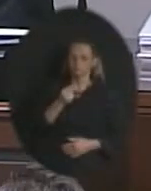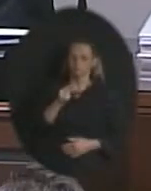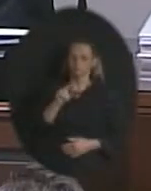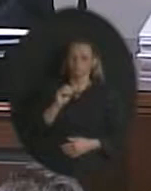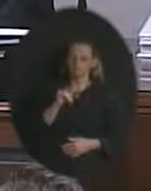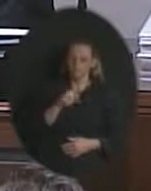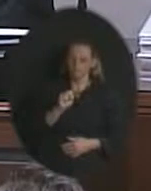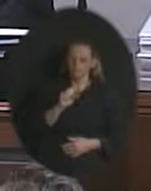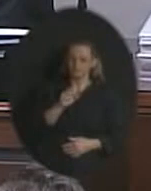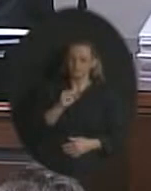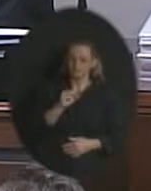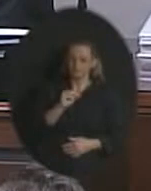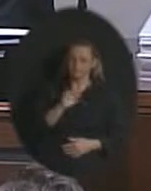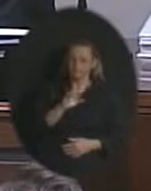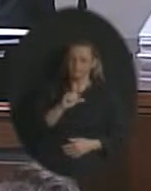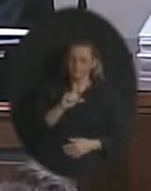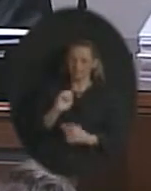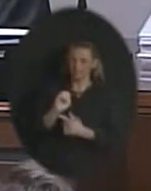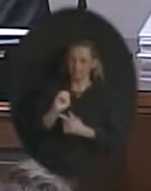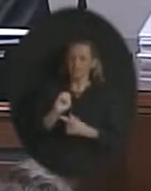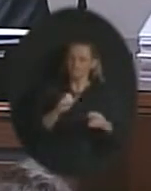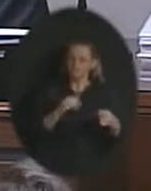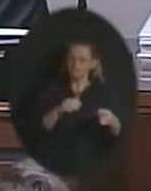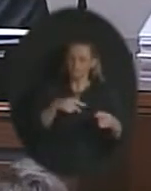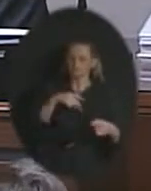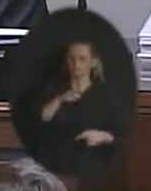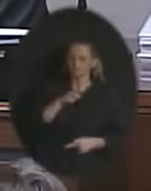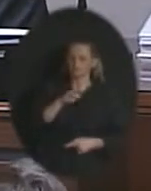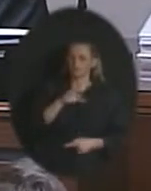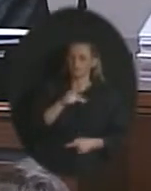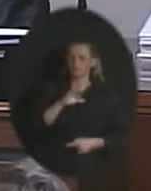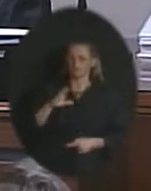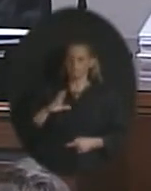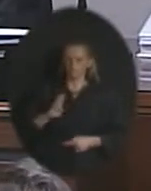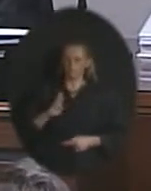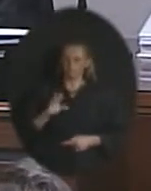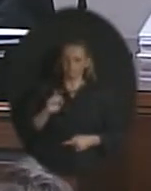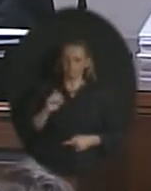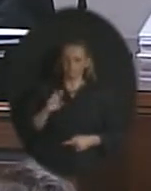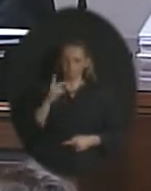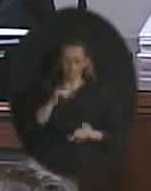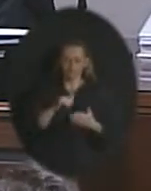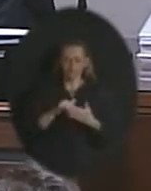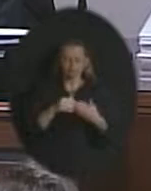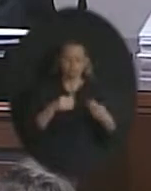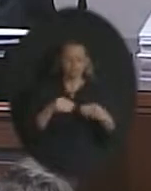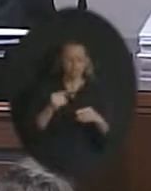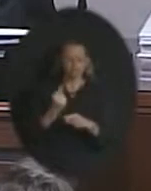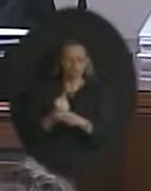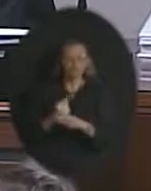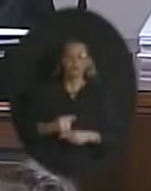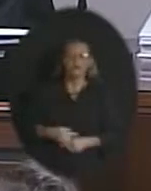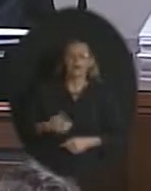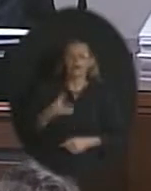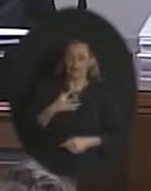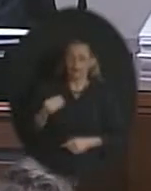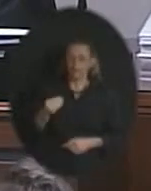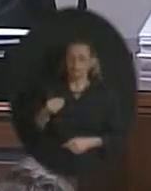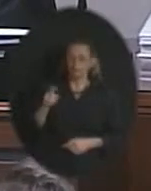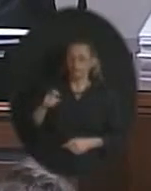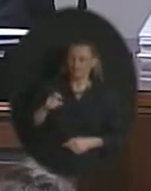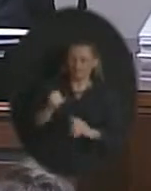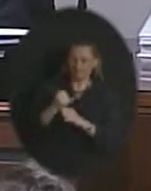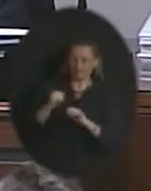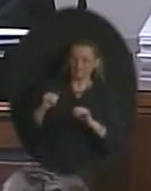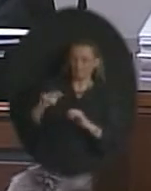very aggressive at getting that price for us. And so that's one of the issues we're looking at. Of course, along with that, we need an independent third-party administrator to